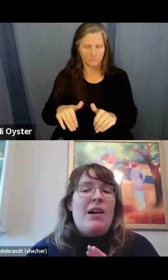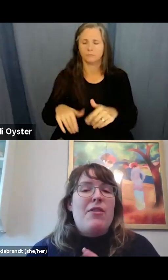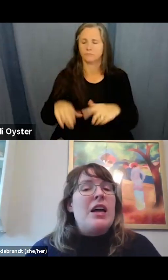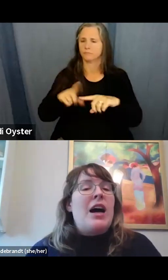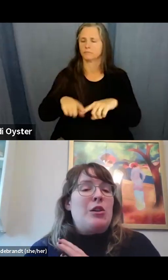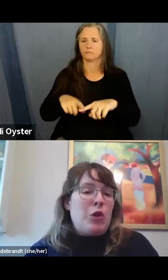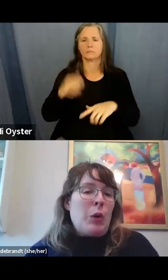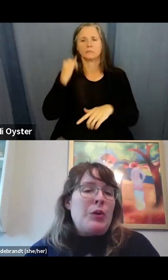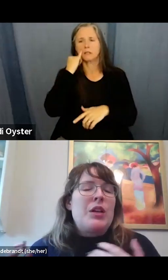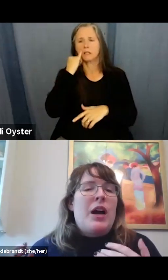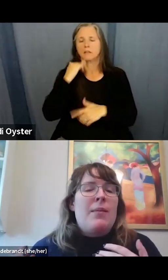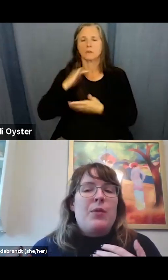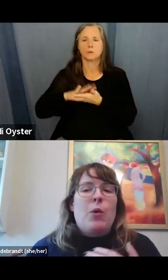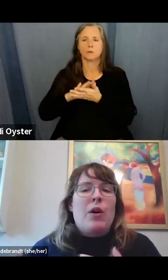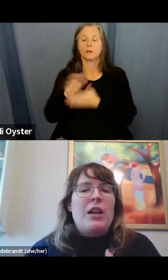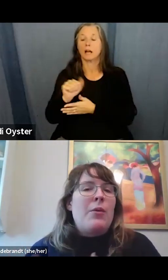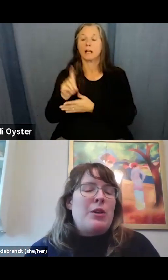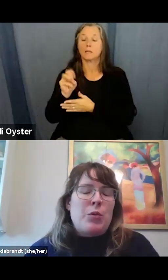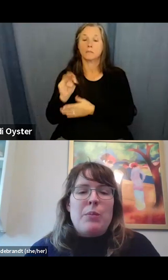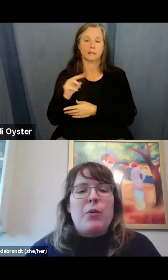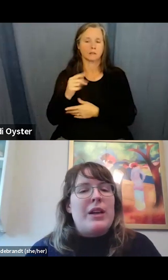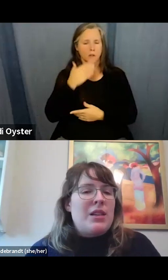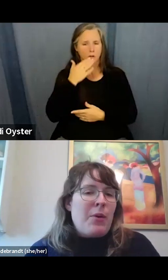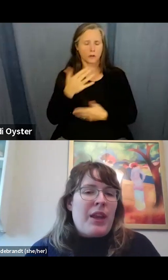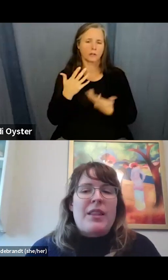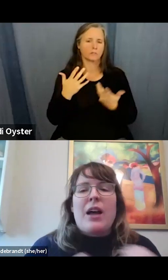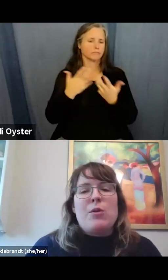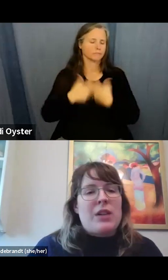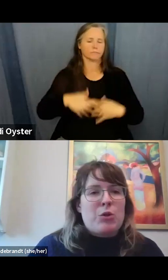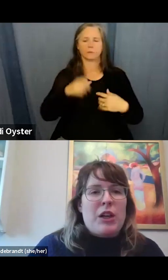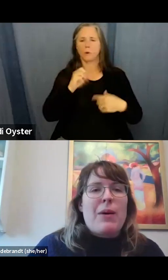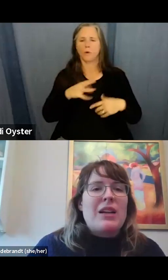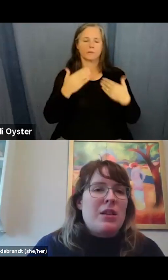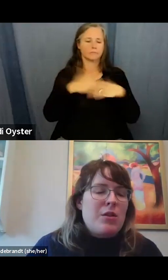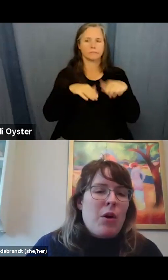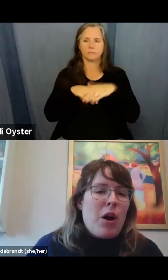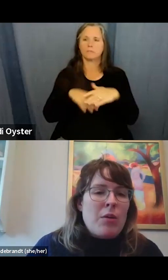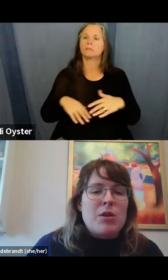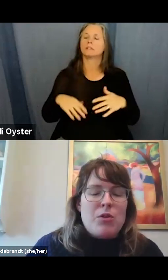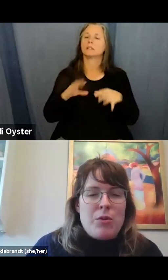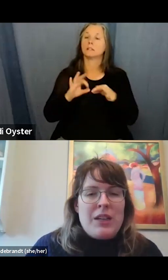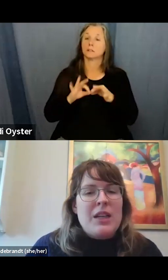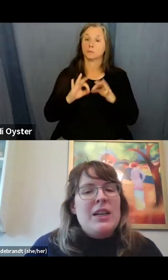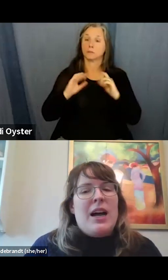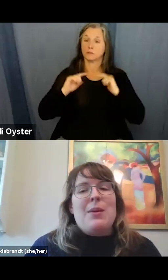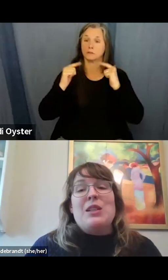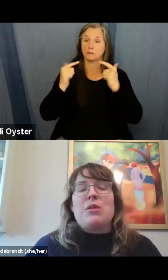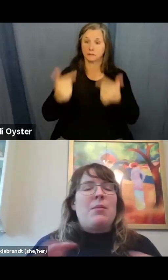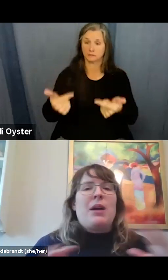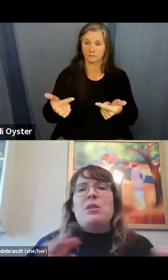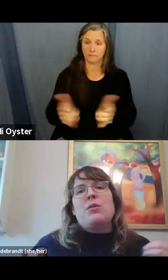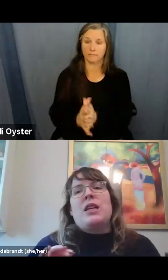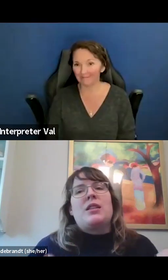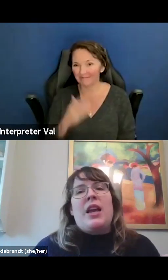we have an adult or, a school employee, someone like that who sexually harasses or harms a student. And